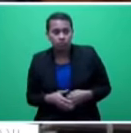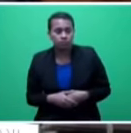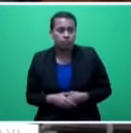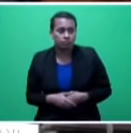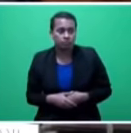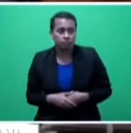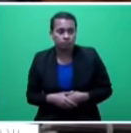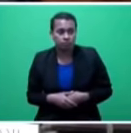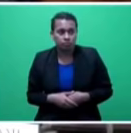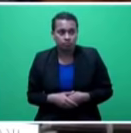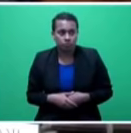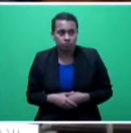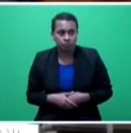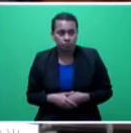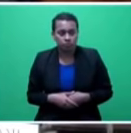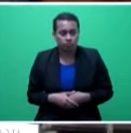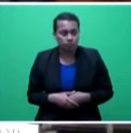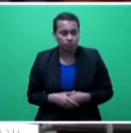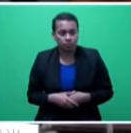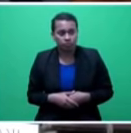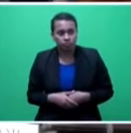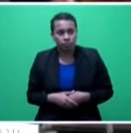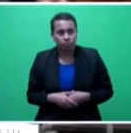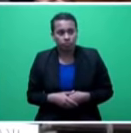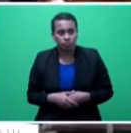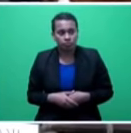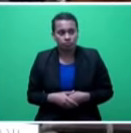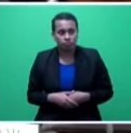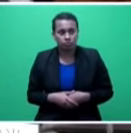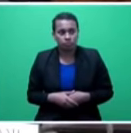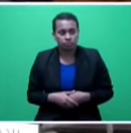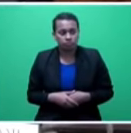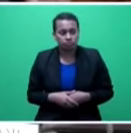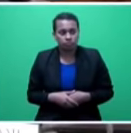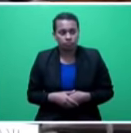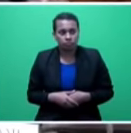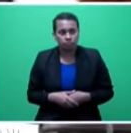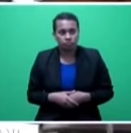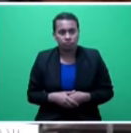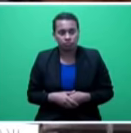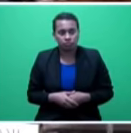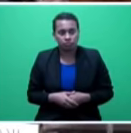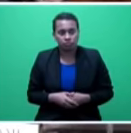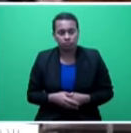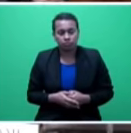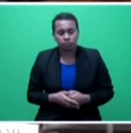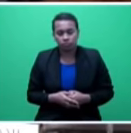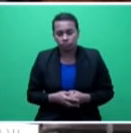You said great budget? No, you said no. Order. Mr. Speaker, sir,